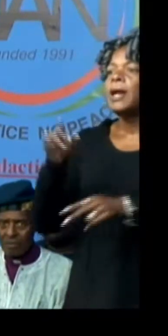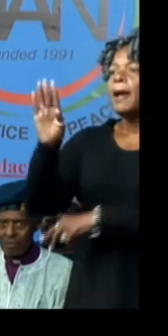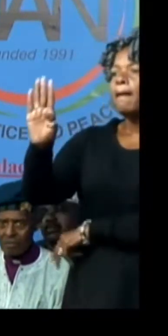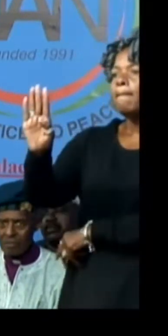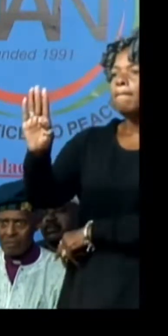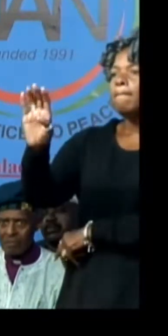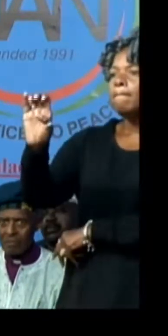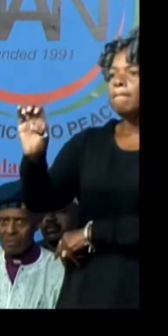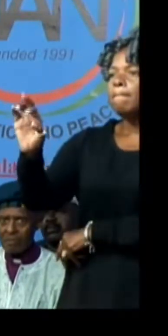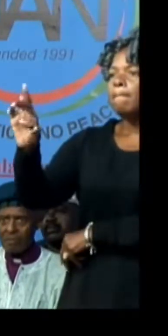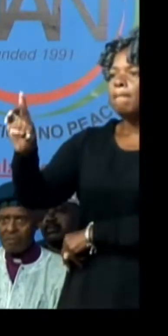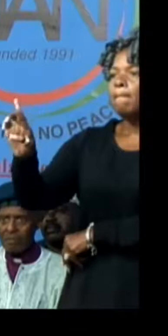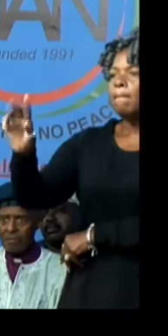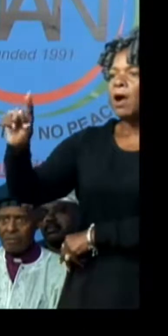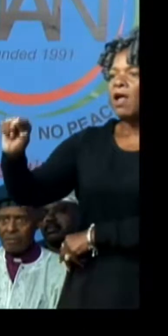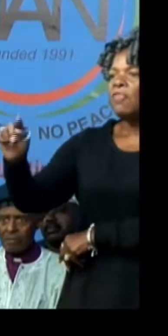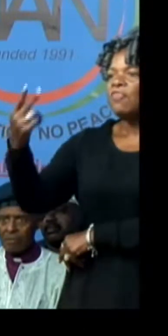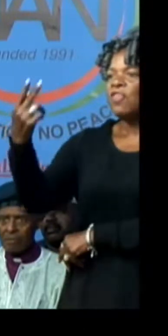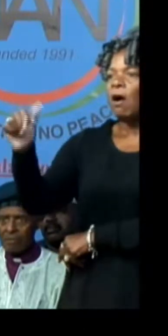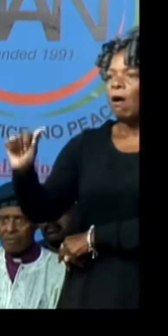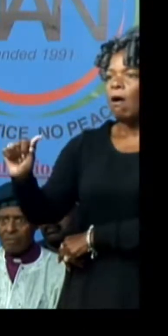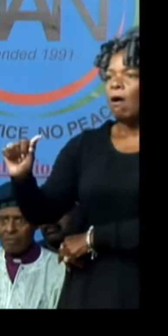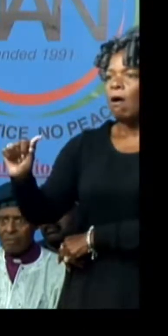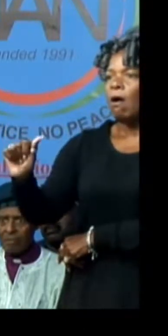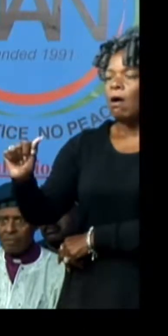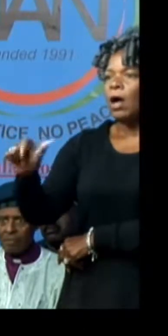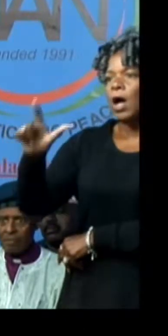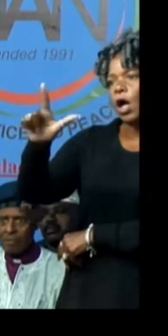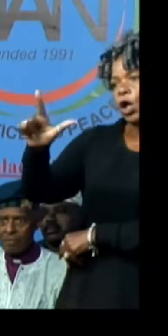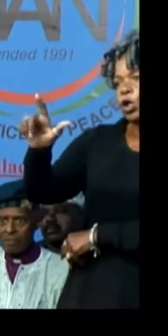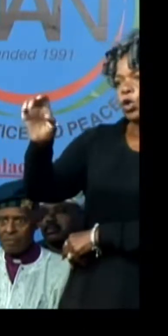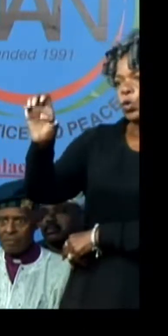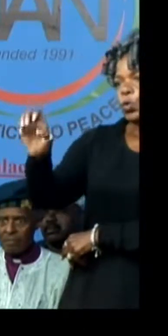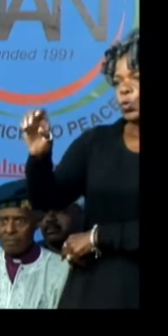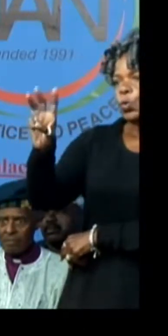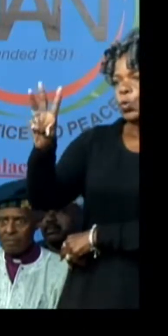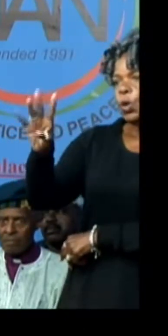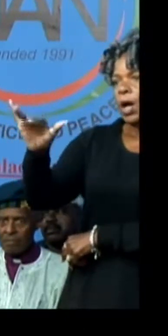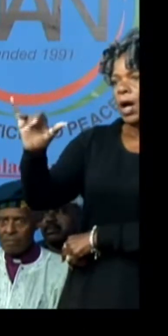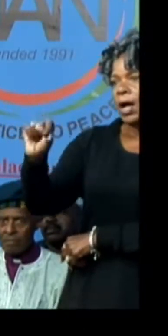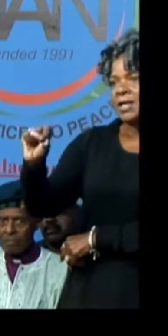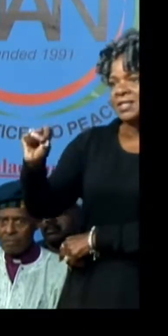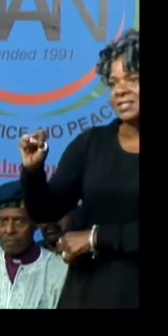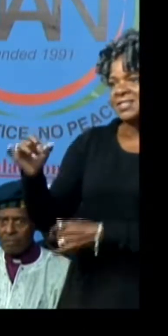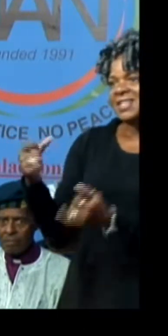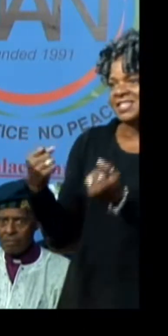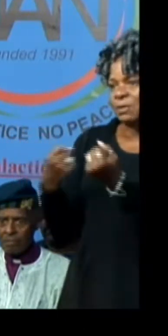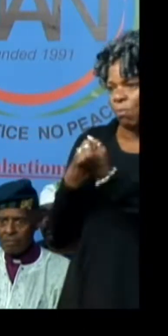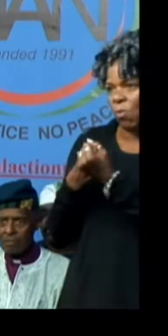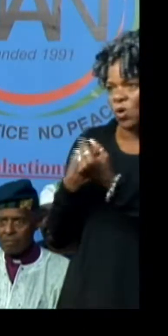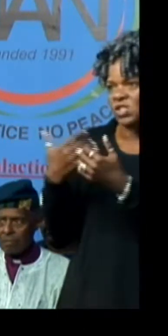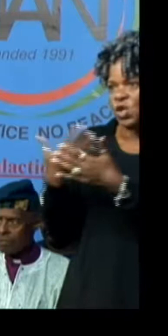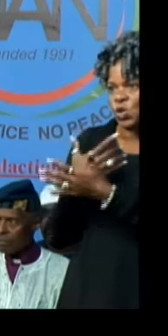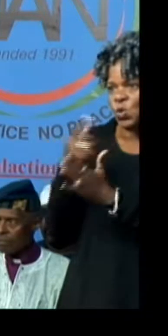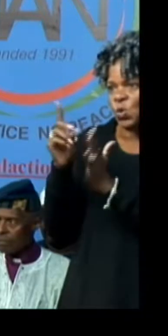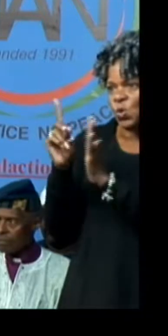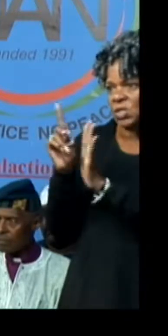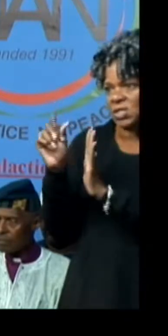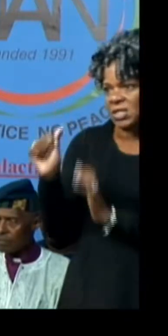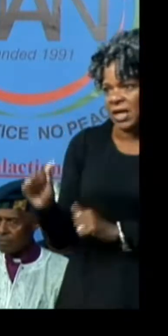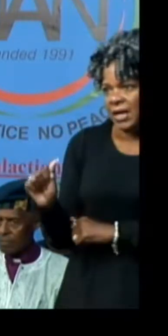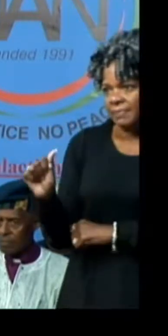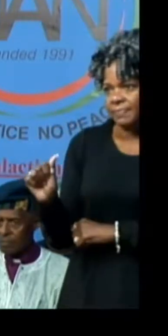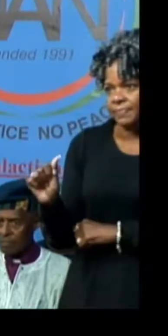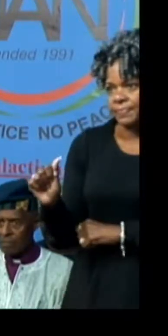The only thing, and I want to say this, and we're going live on television, man, I want to say this, though. The thing that